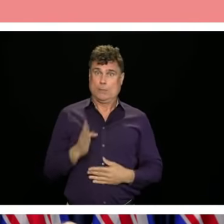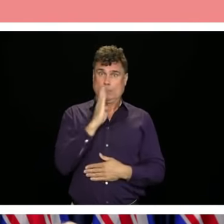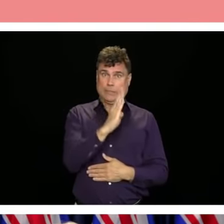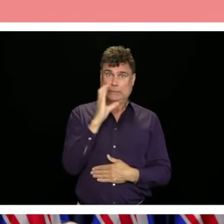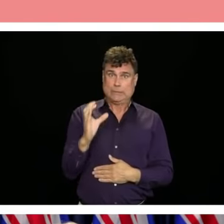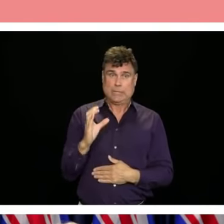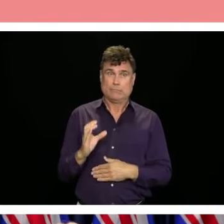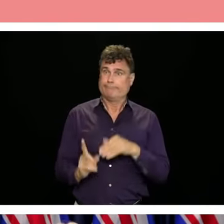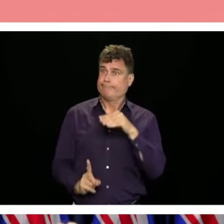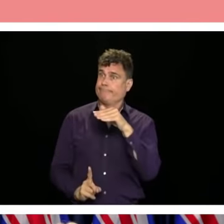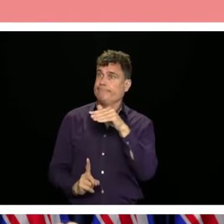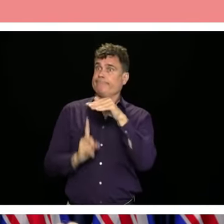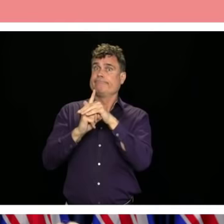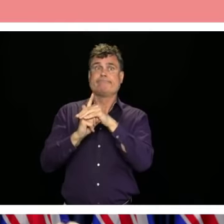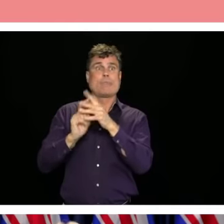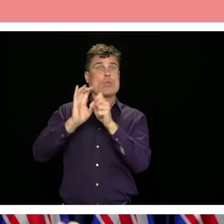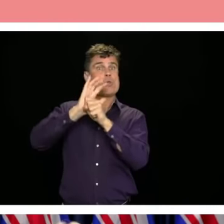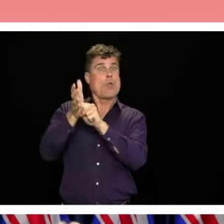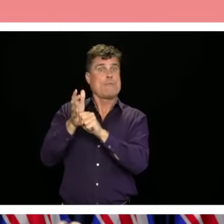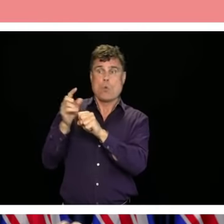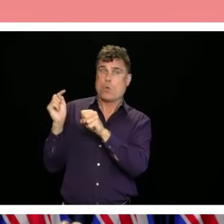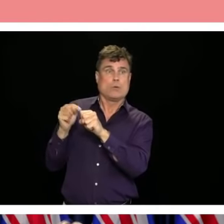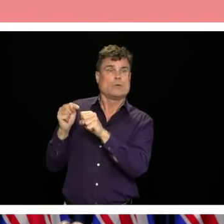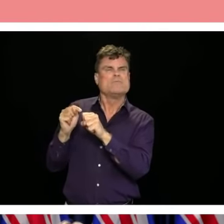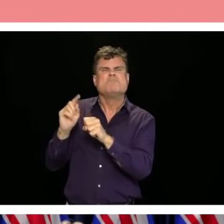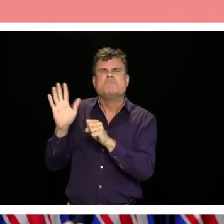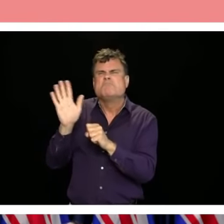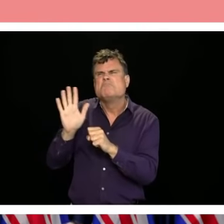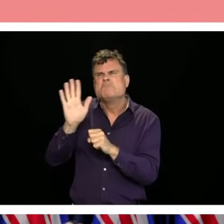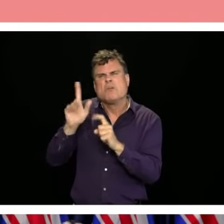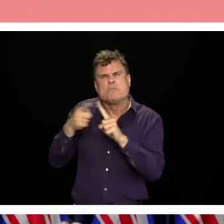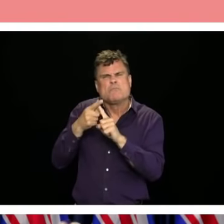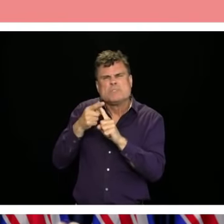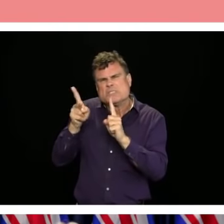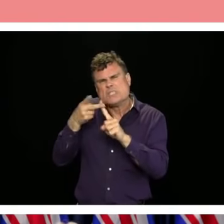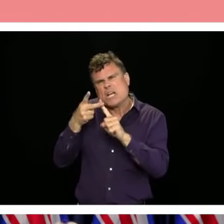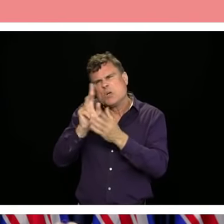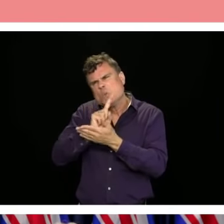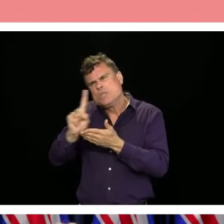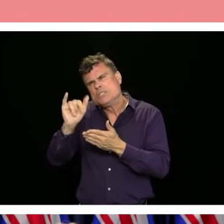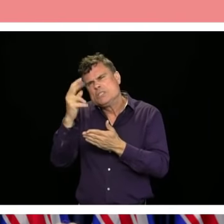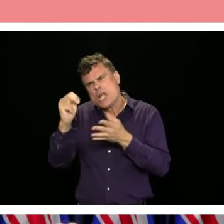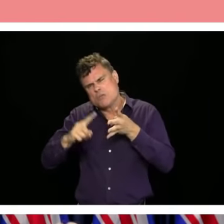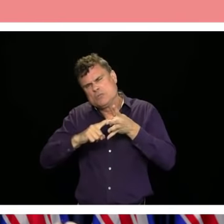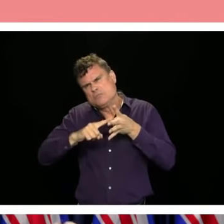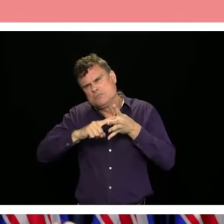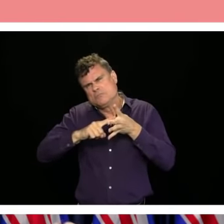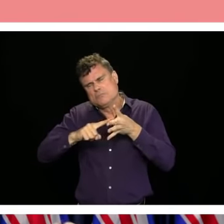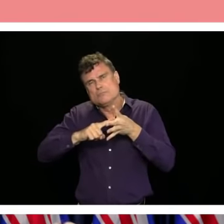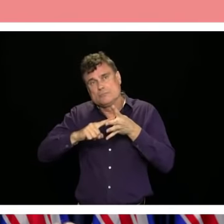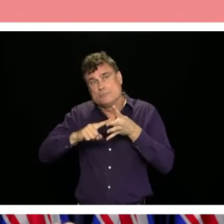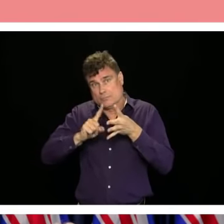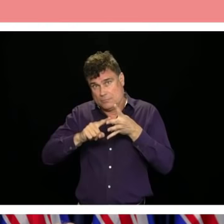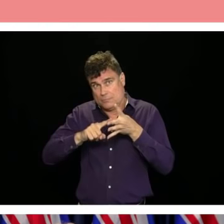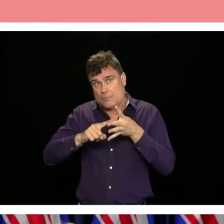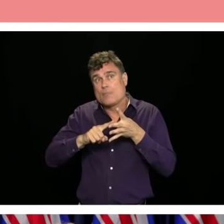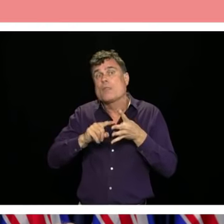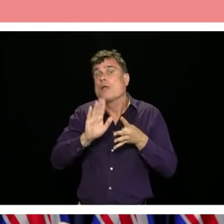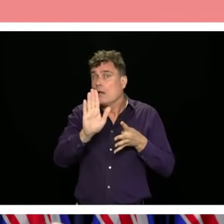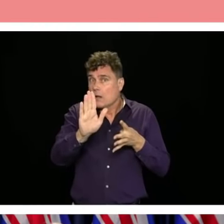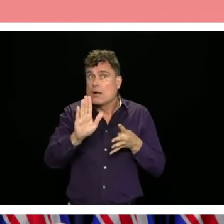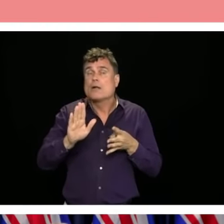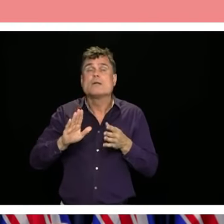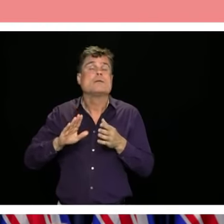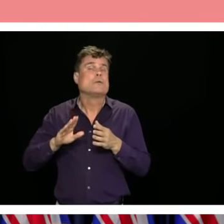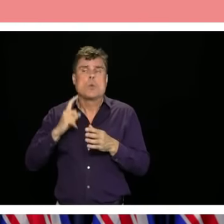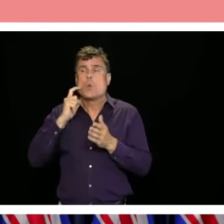And then we share those around the world, and we compare, and we can see where somebody may have originated, or where the virus may have